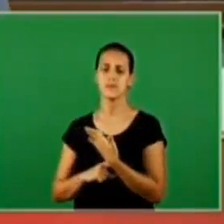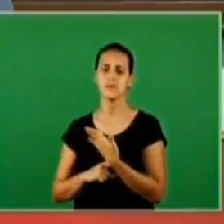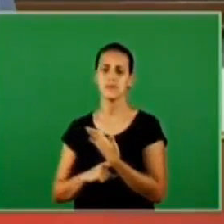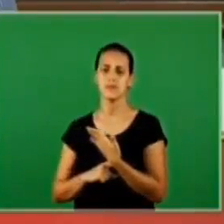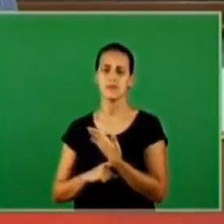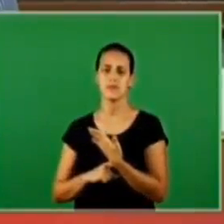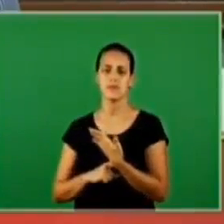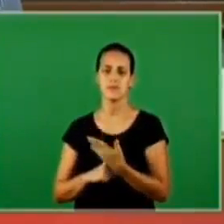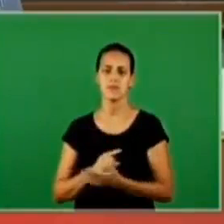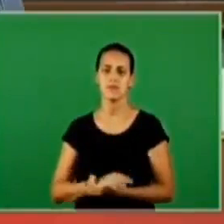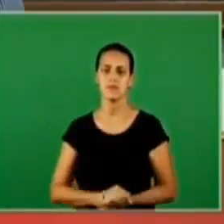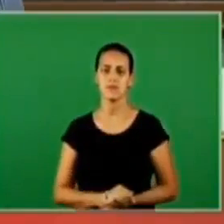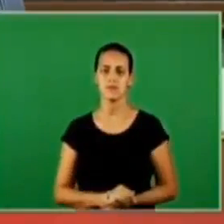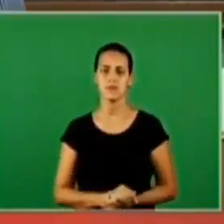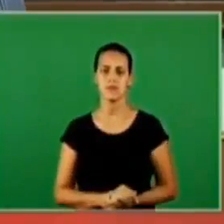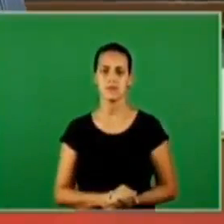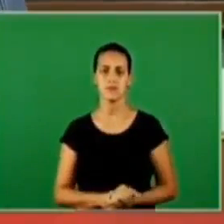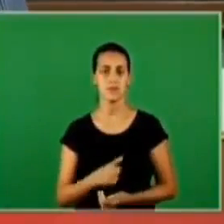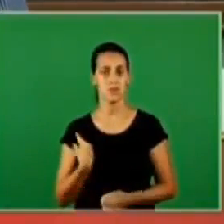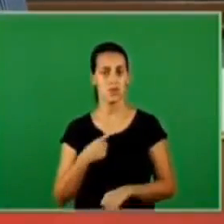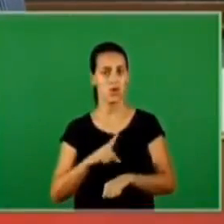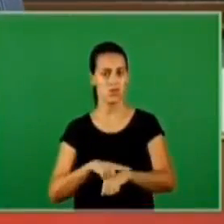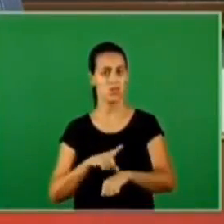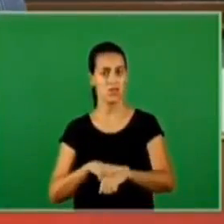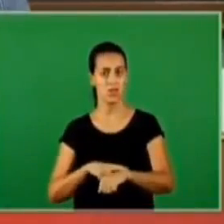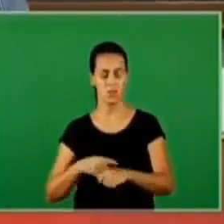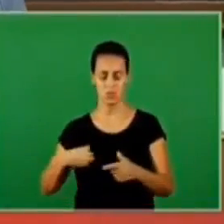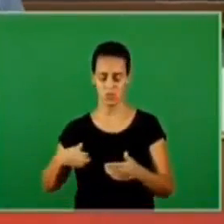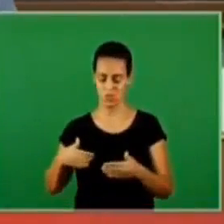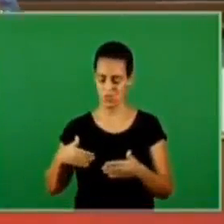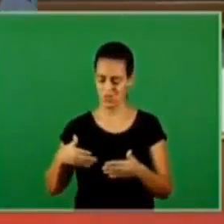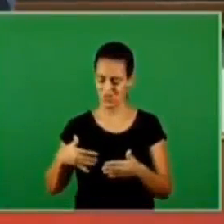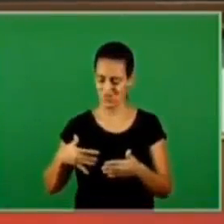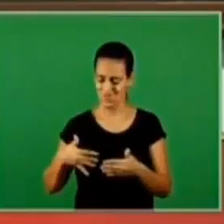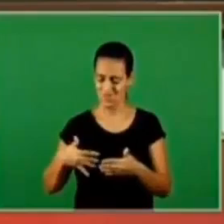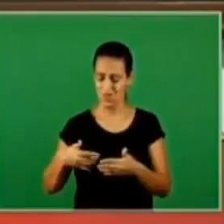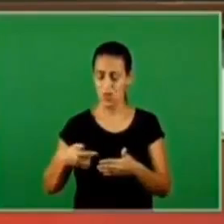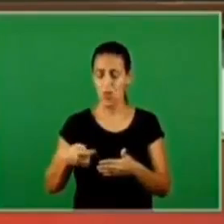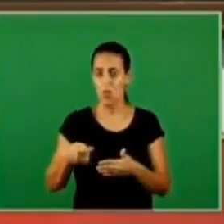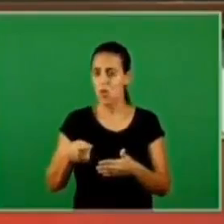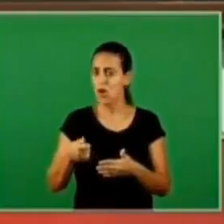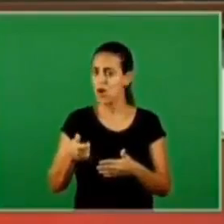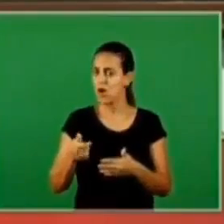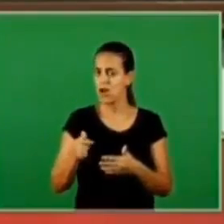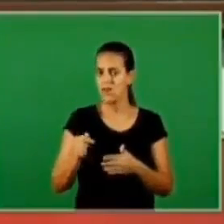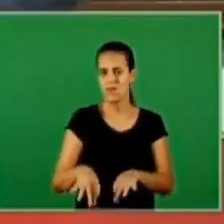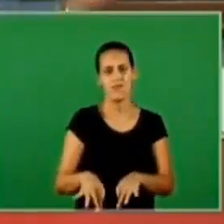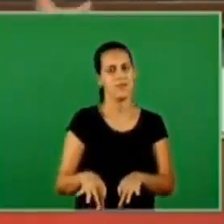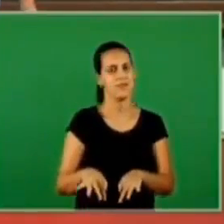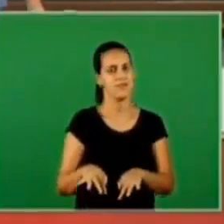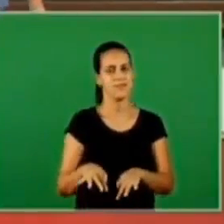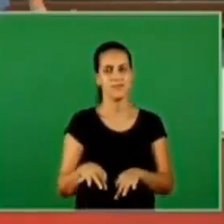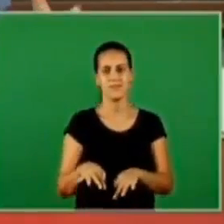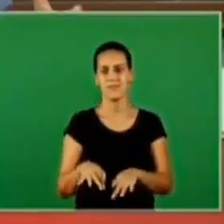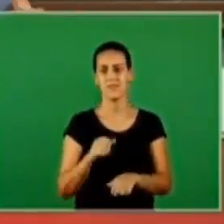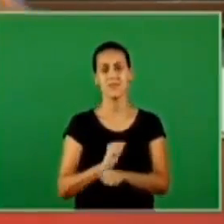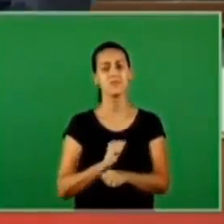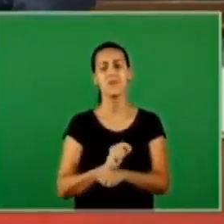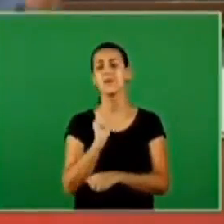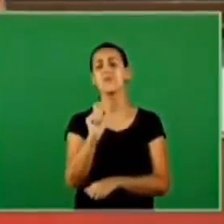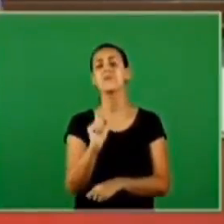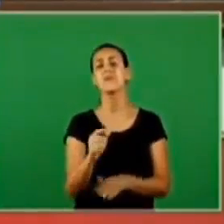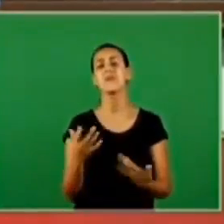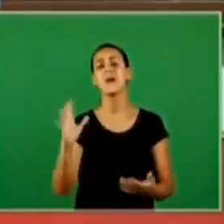delay. Tomorrow is here at our disposal. The time for the church is coming to its end.